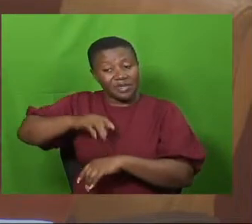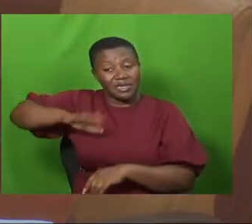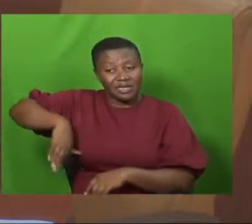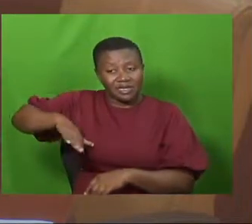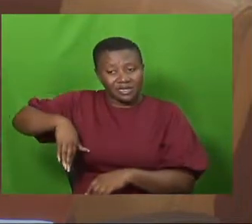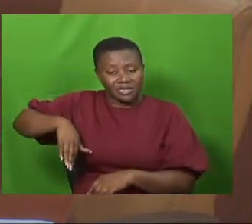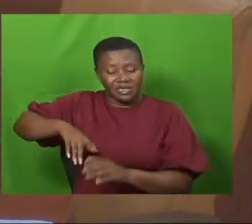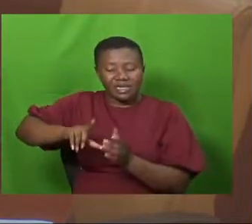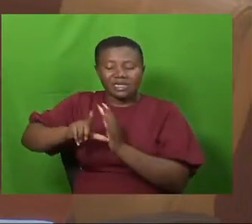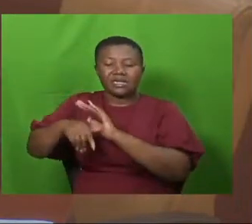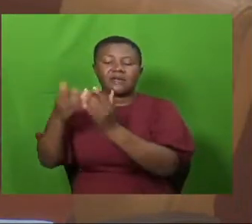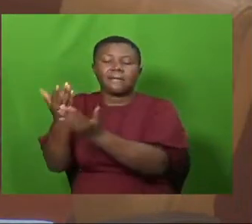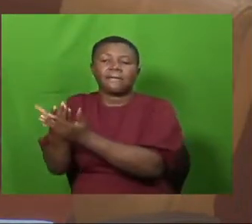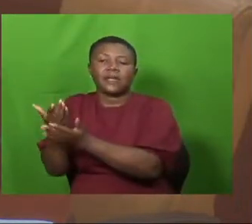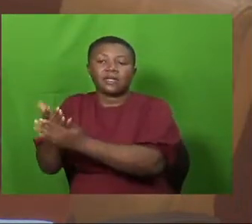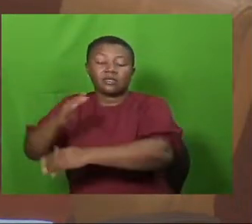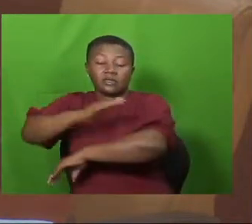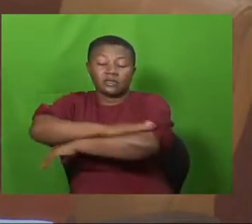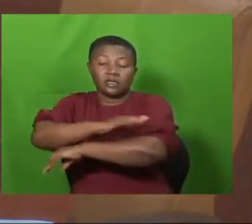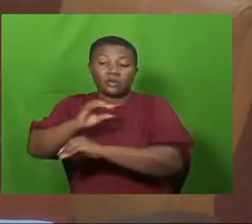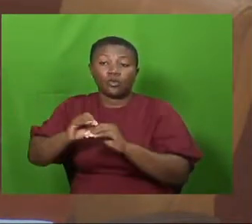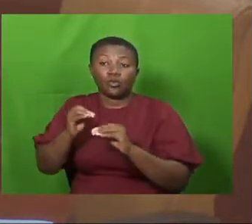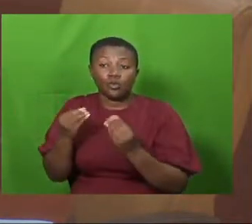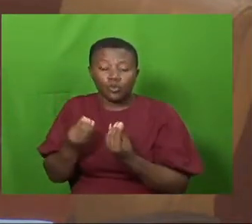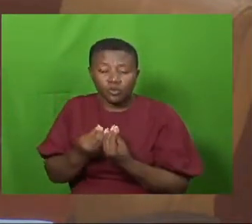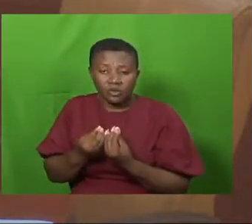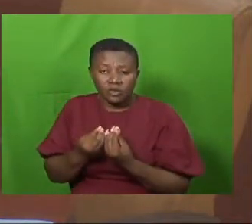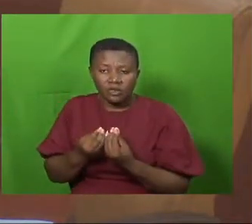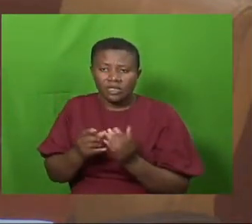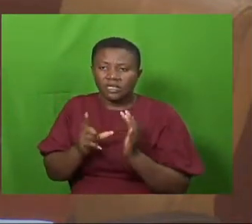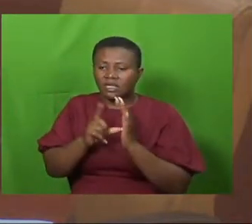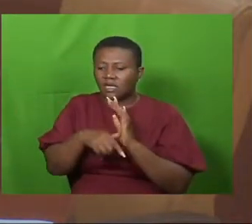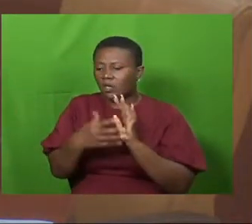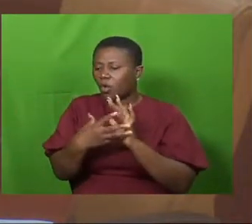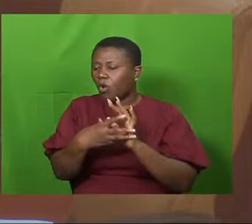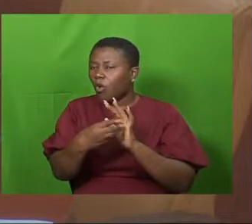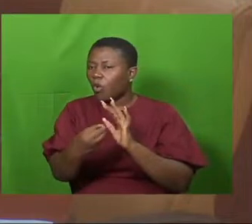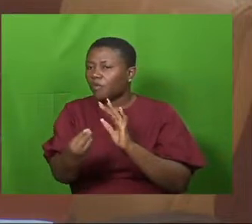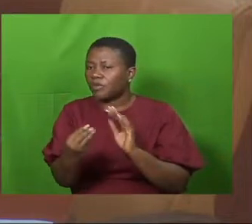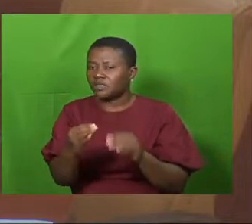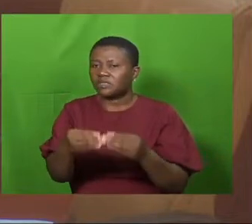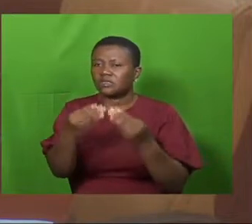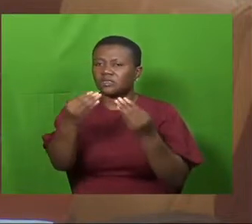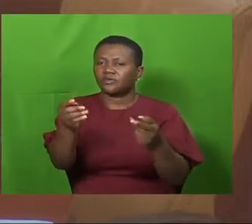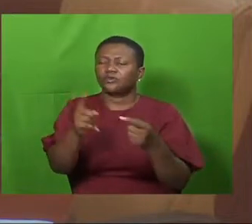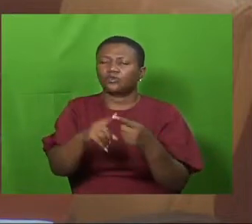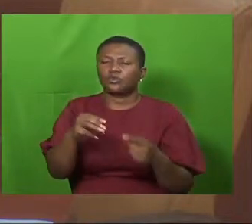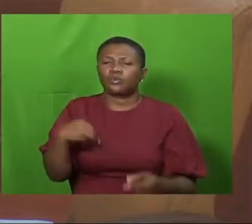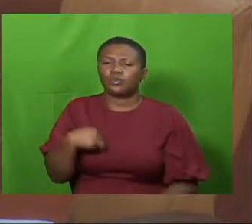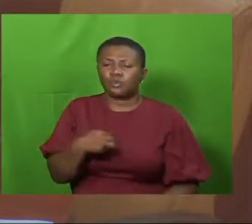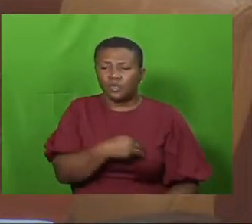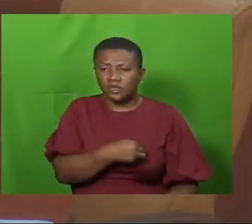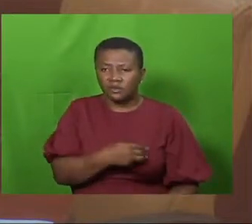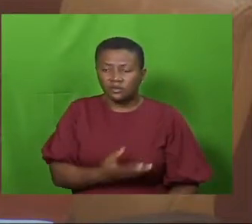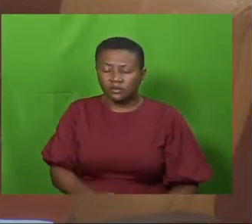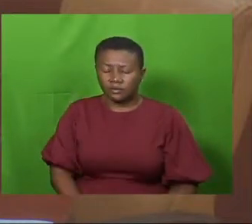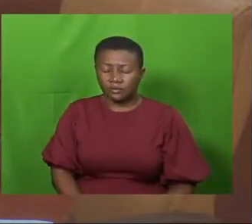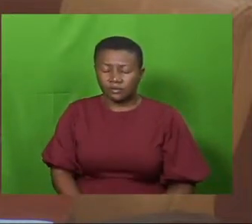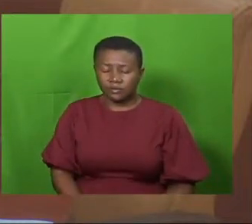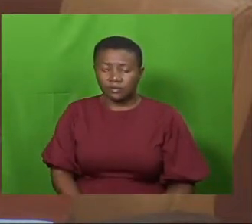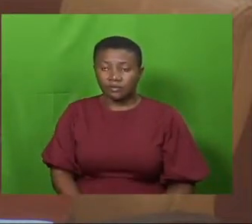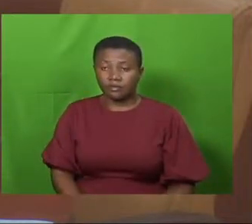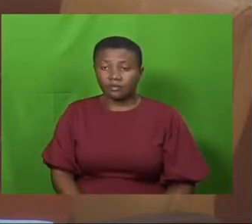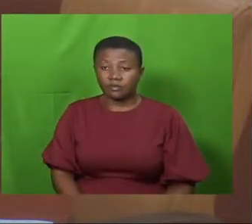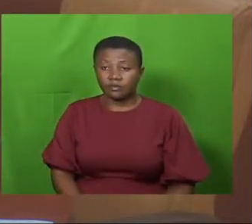entire report as having been presented. Copies of those reports are given to members. They are signed, the Speaker has a full notice. Mr. Speaker,